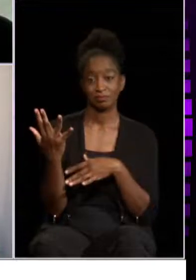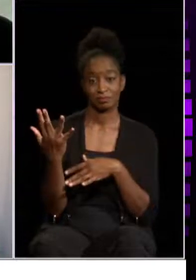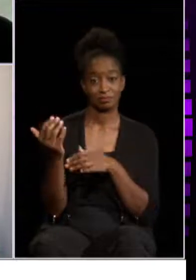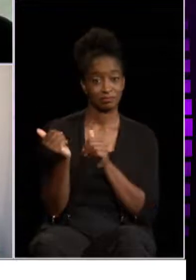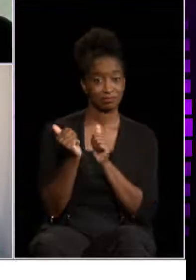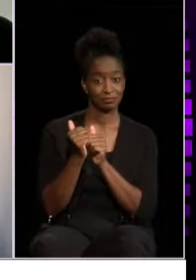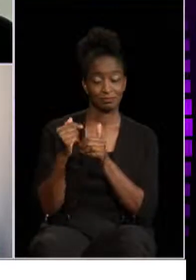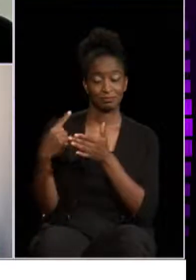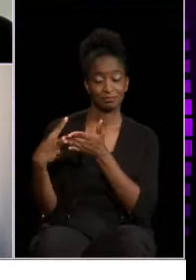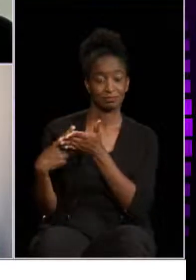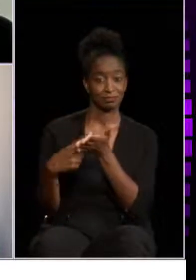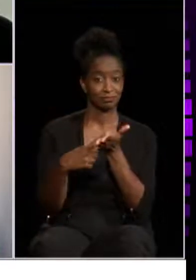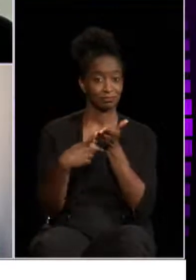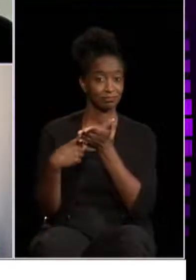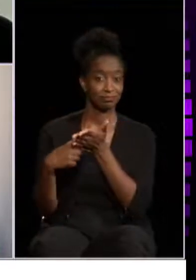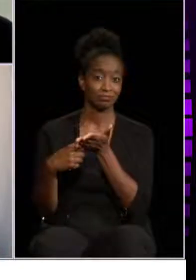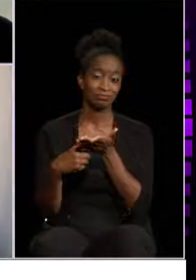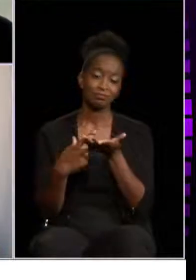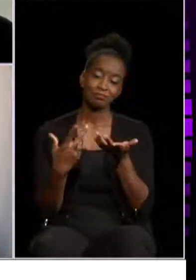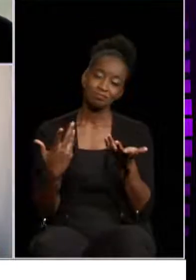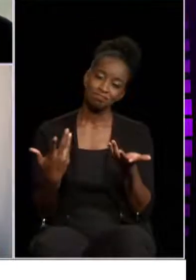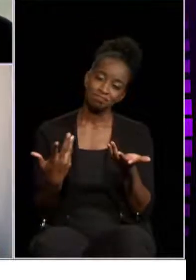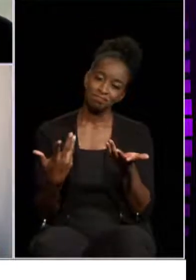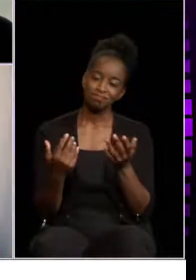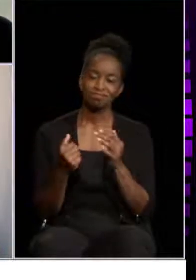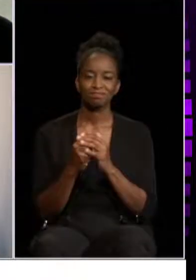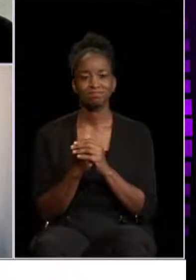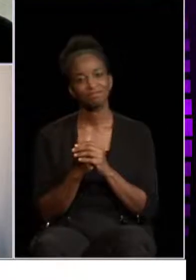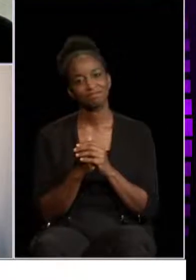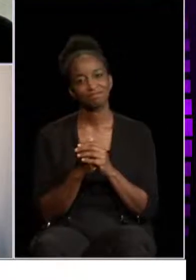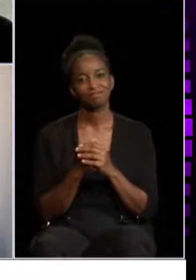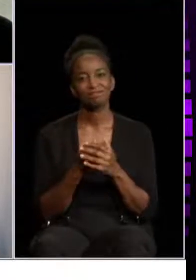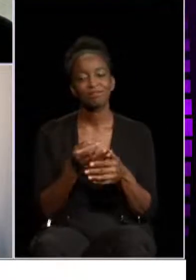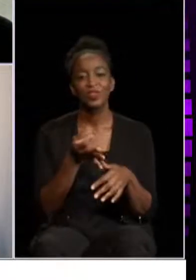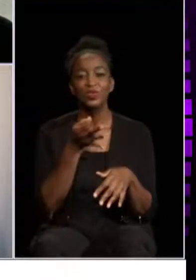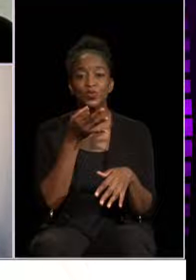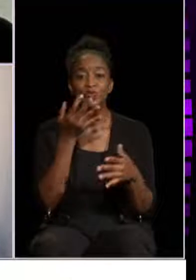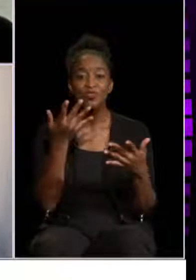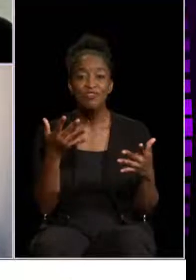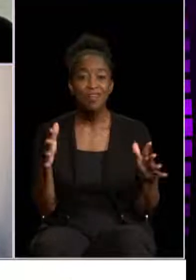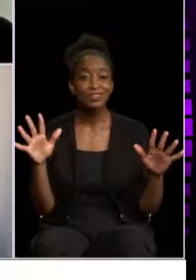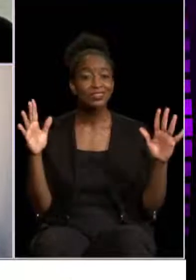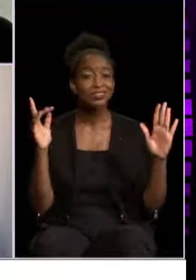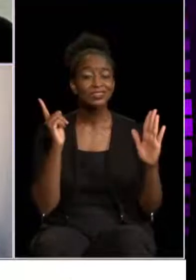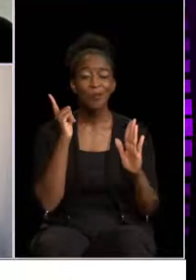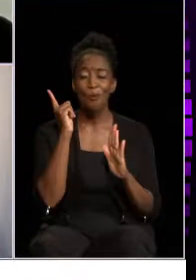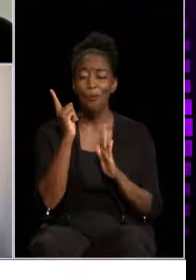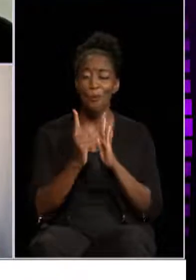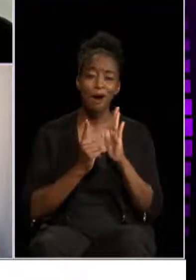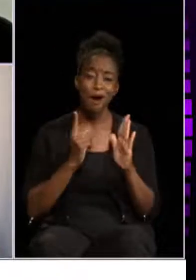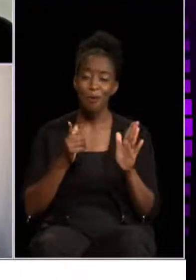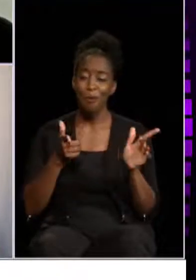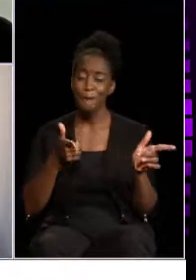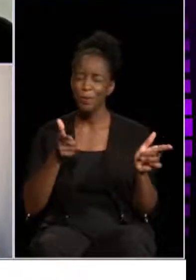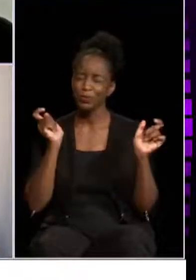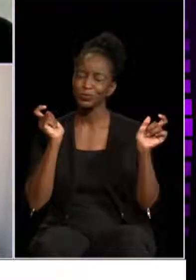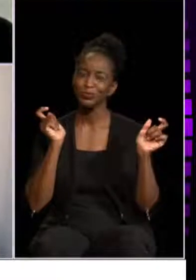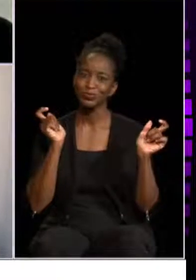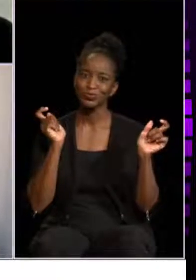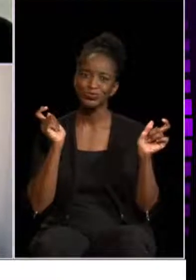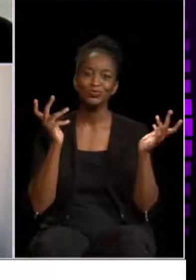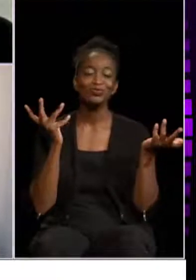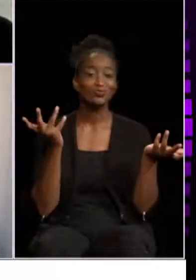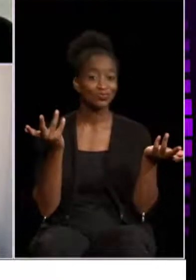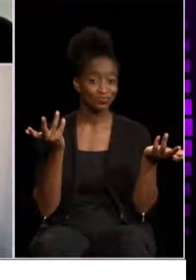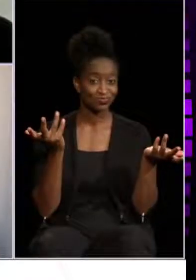well. Unfortunately, we are in the final throes of this discussion. I can't believe an hour has gone by so quickly, but time flies when you're having